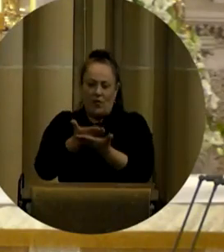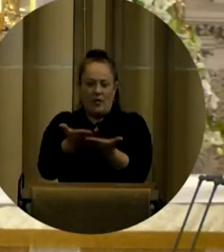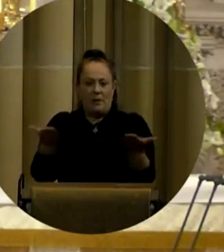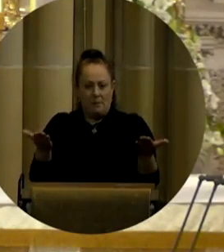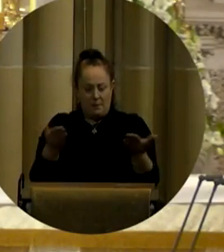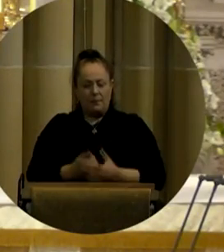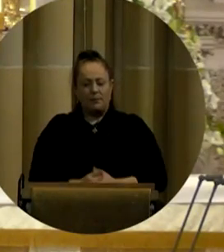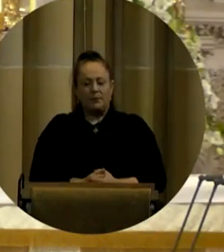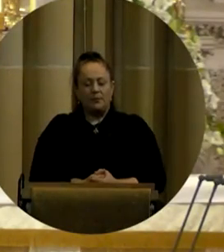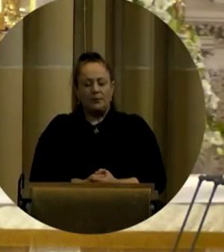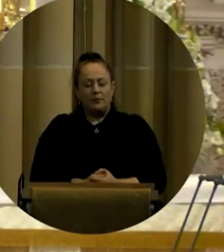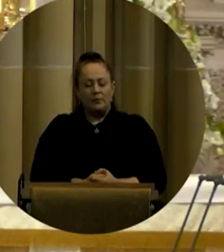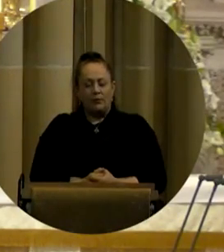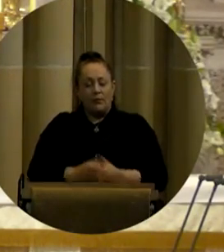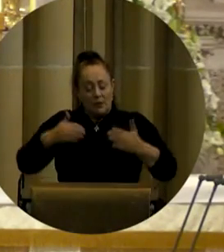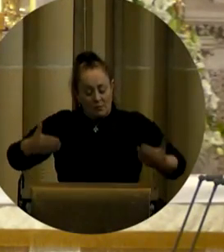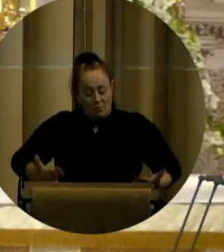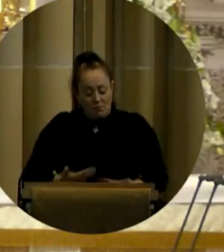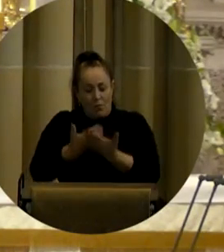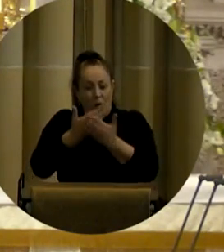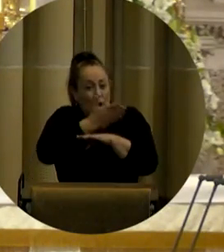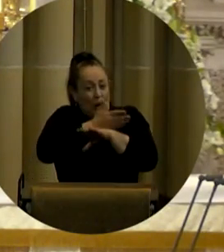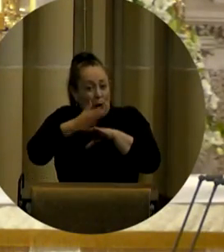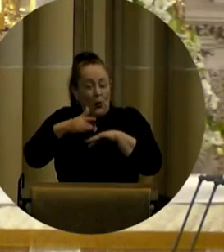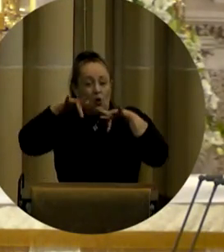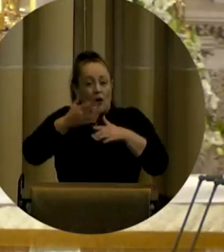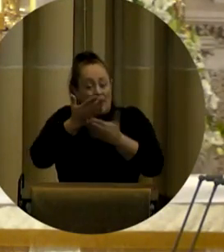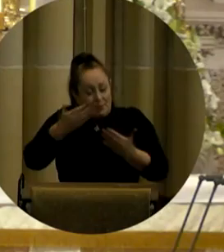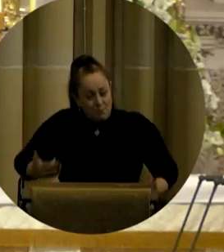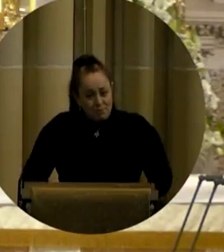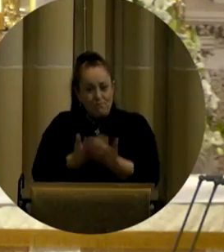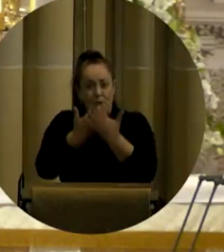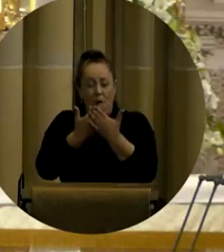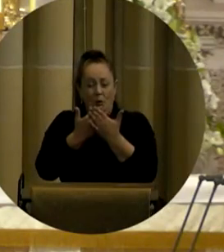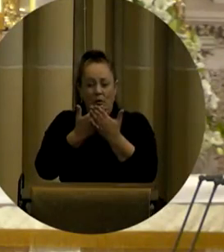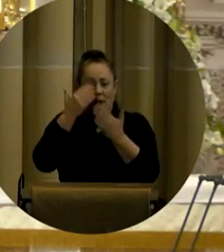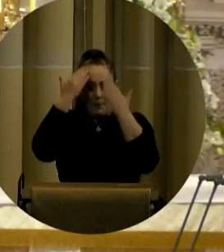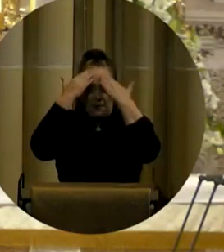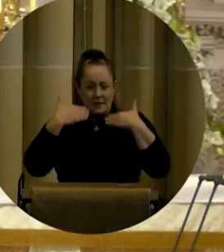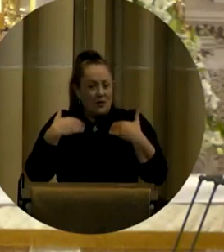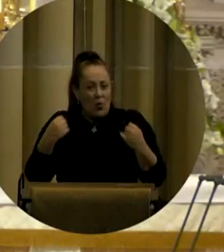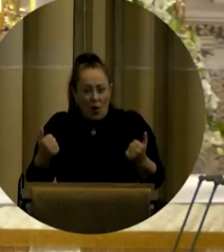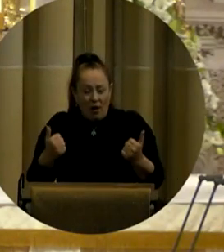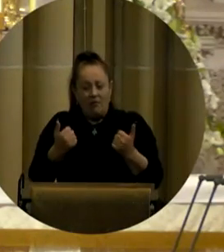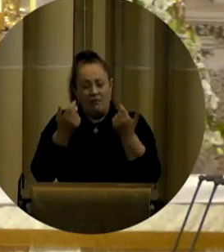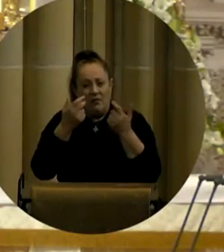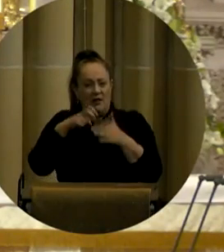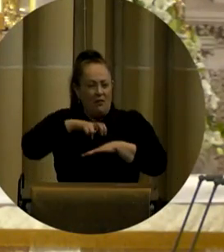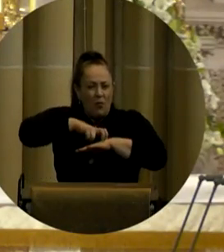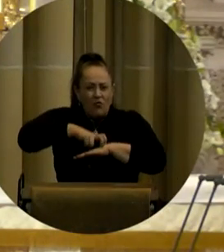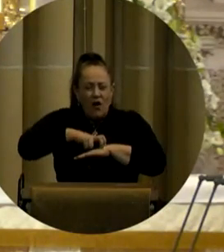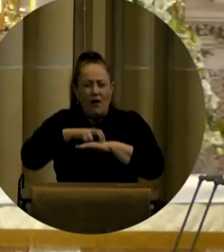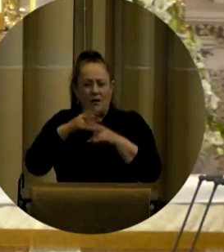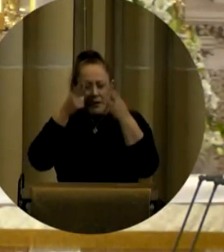the unborn, newborn and disabled, mentally ill, frail elderly and dying,